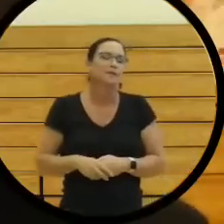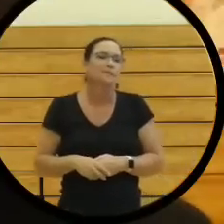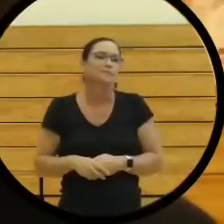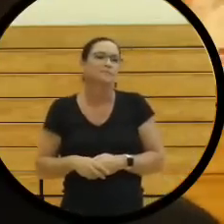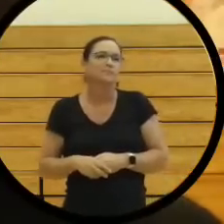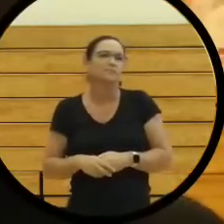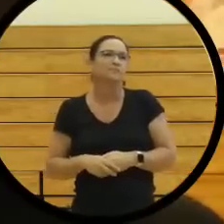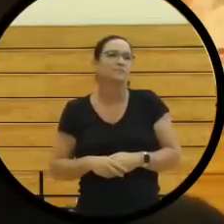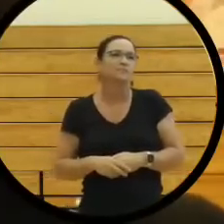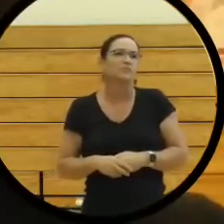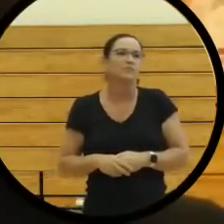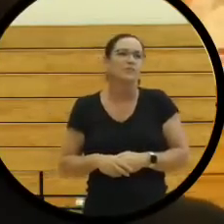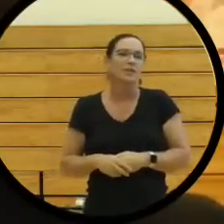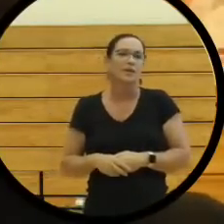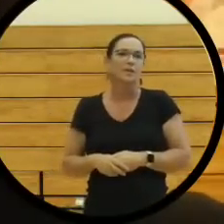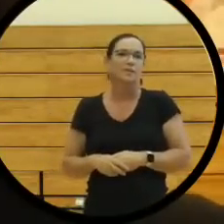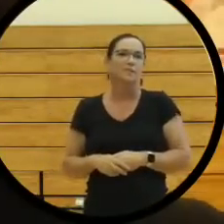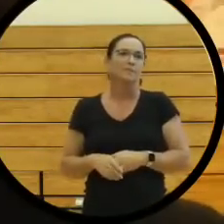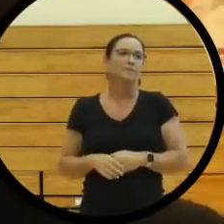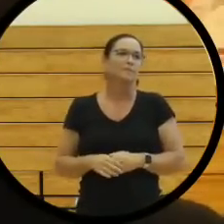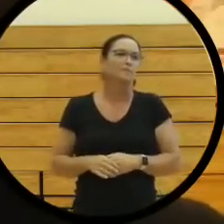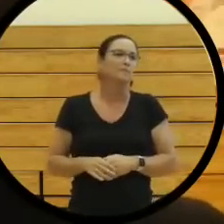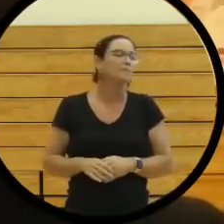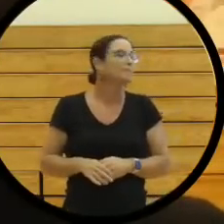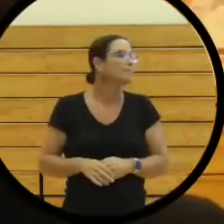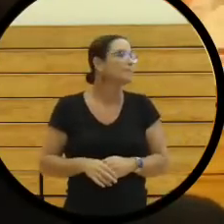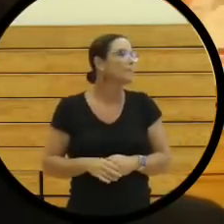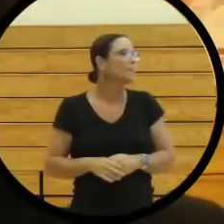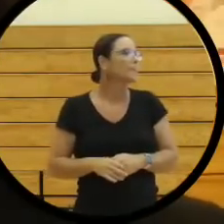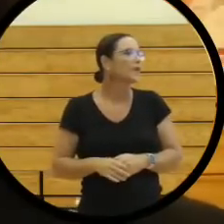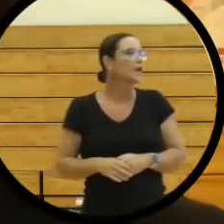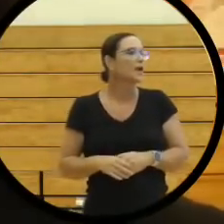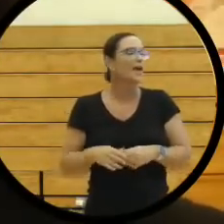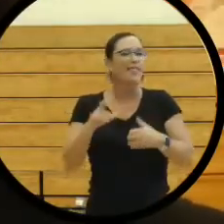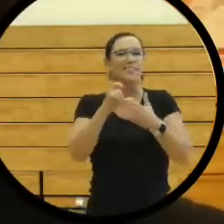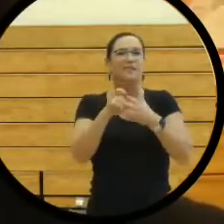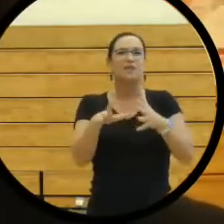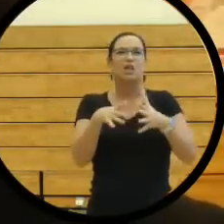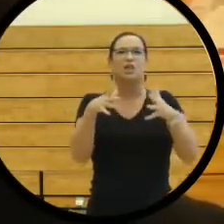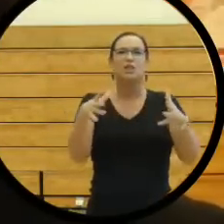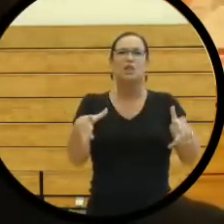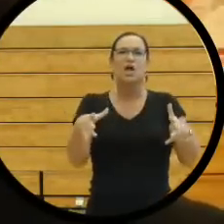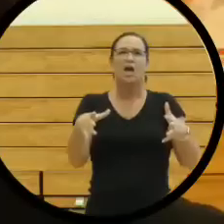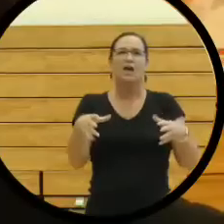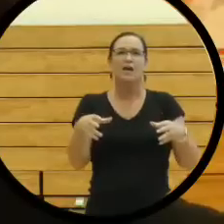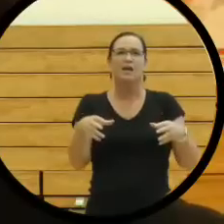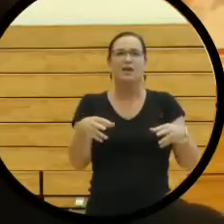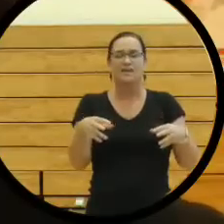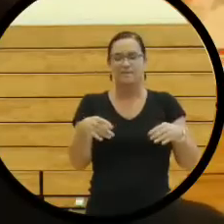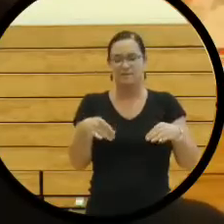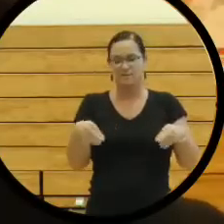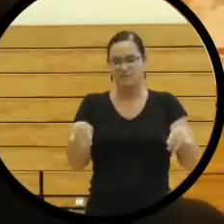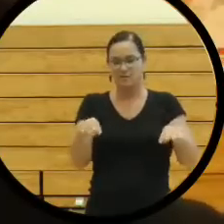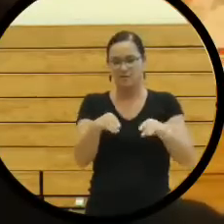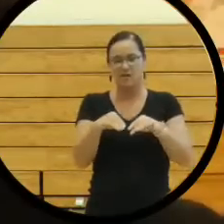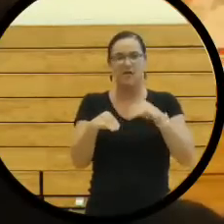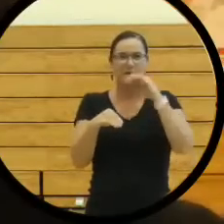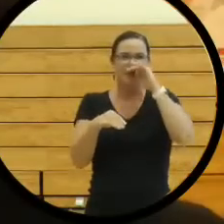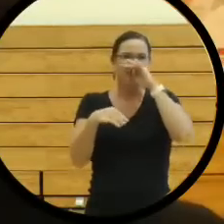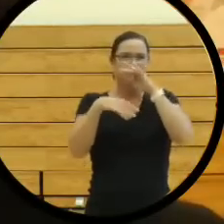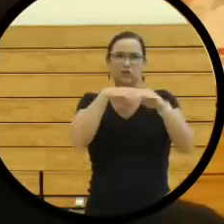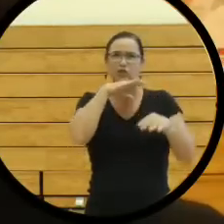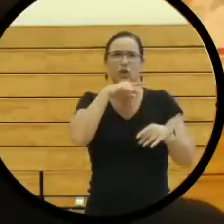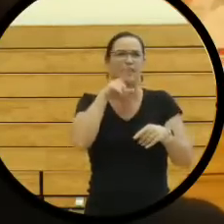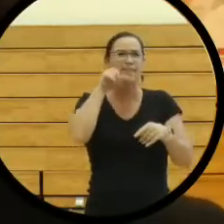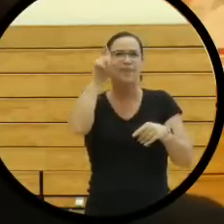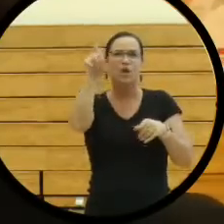equidistant. The center was right between. Yeah, and you're on a lot of loose sediment there, and so there were a lot of landslides. So the